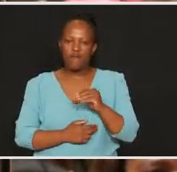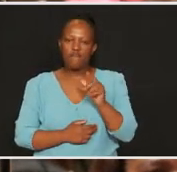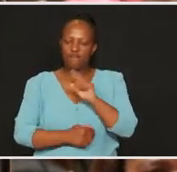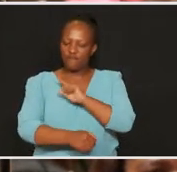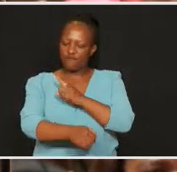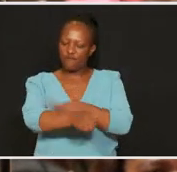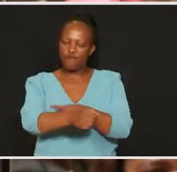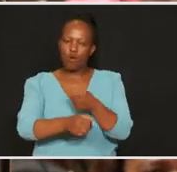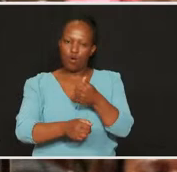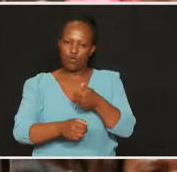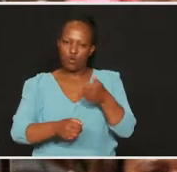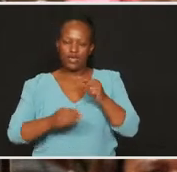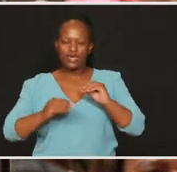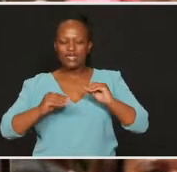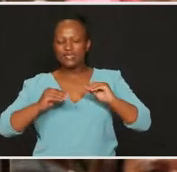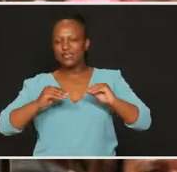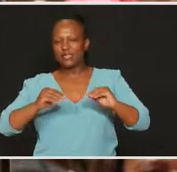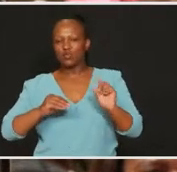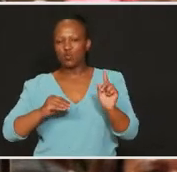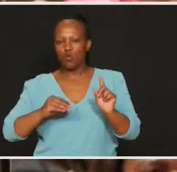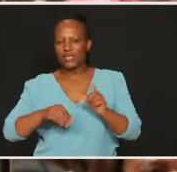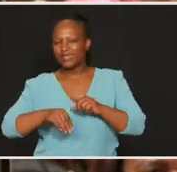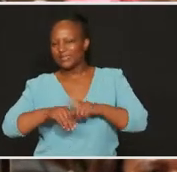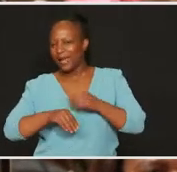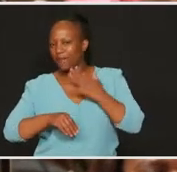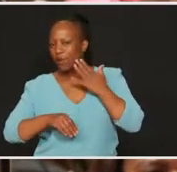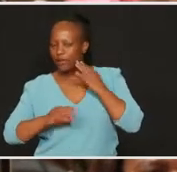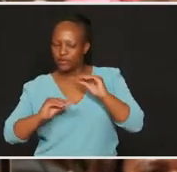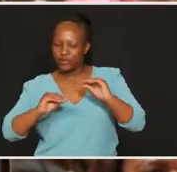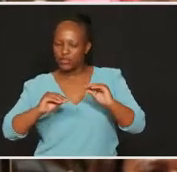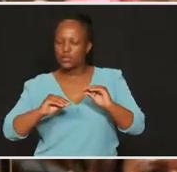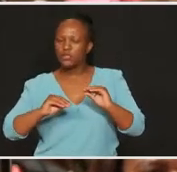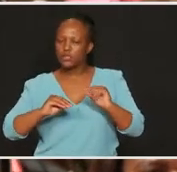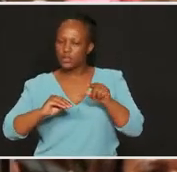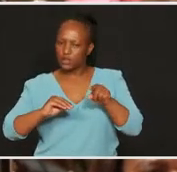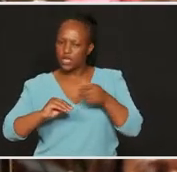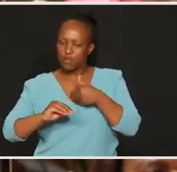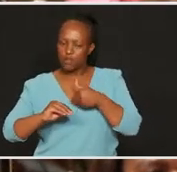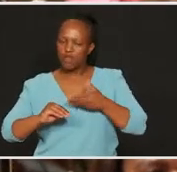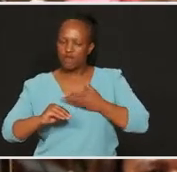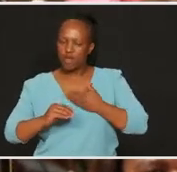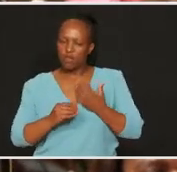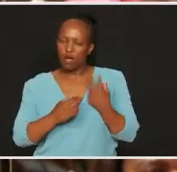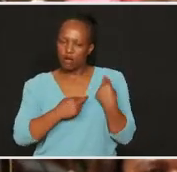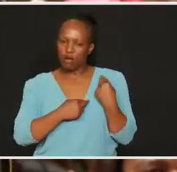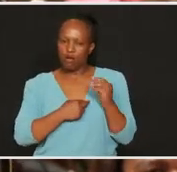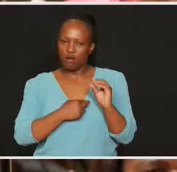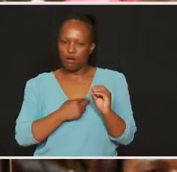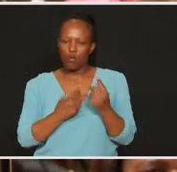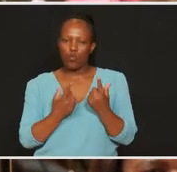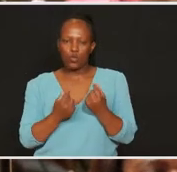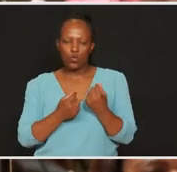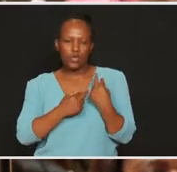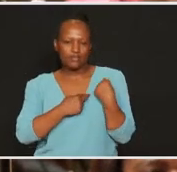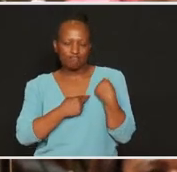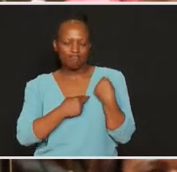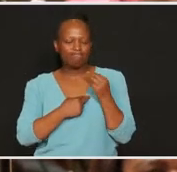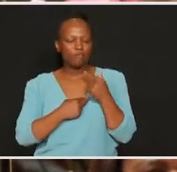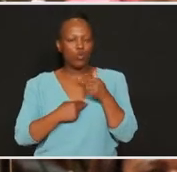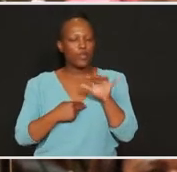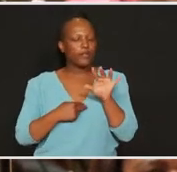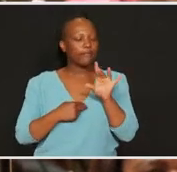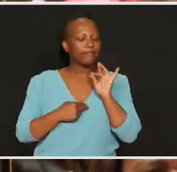is to be taught and when it is appropriate to teach it we do this responsibly reverently and selectively